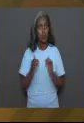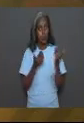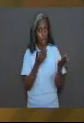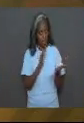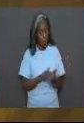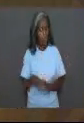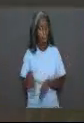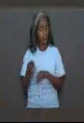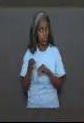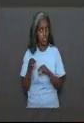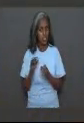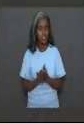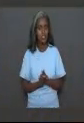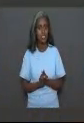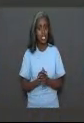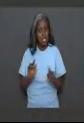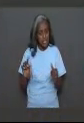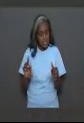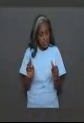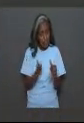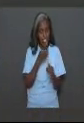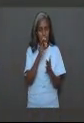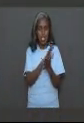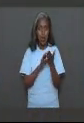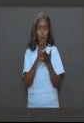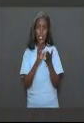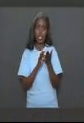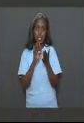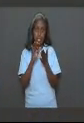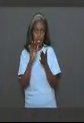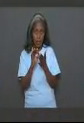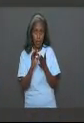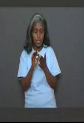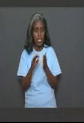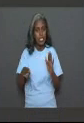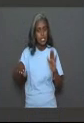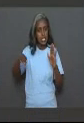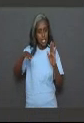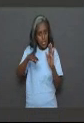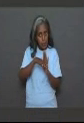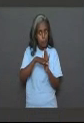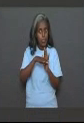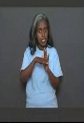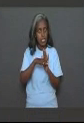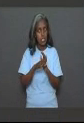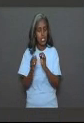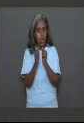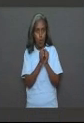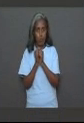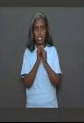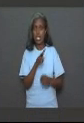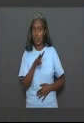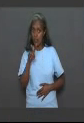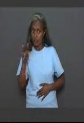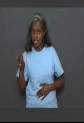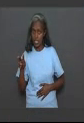Welcome back, students. The first complex number is represented with a